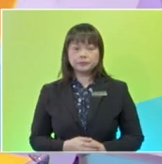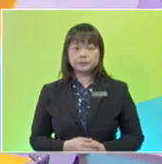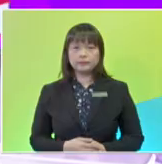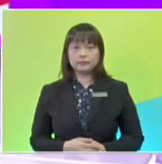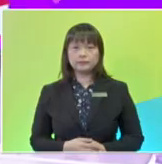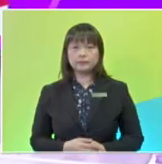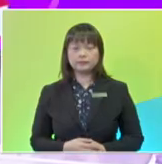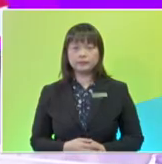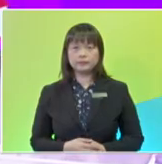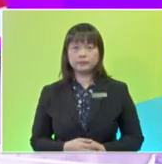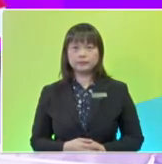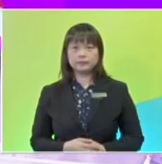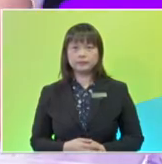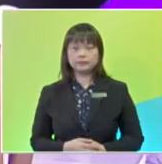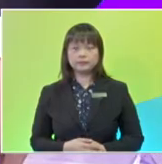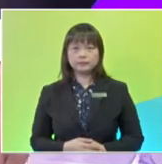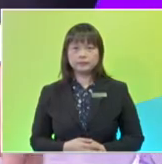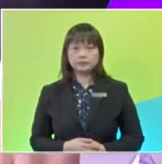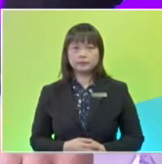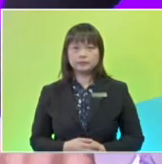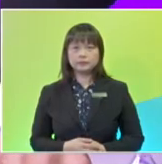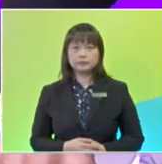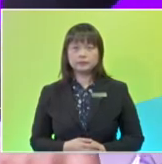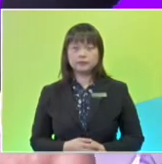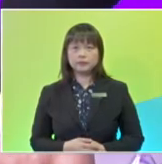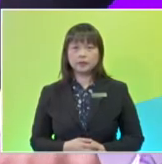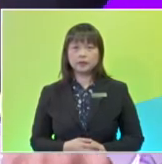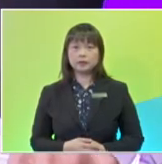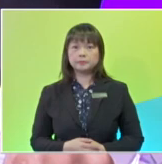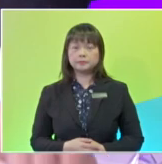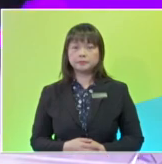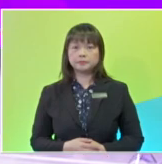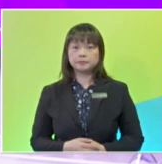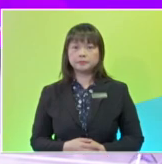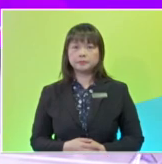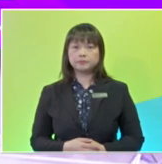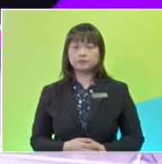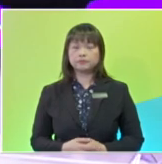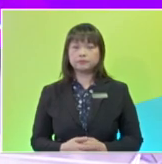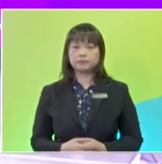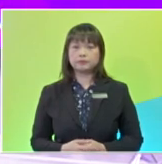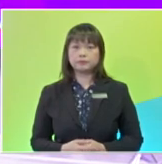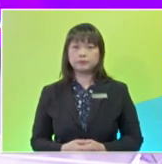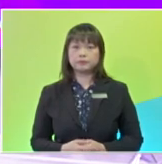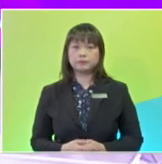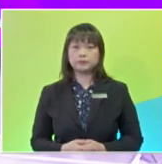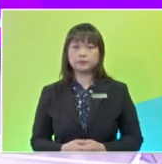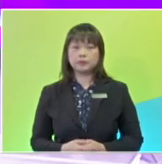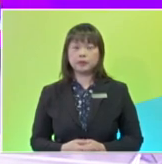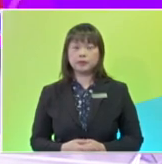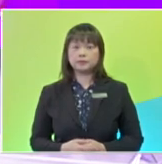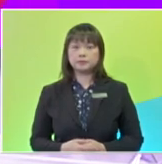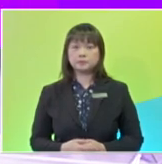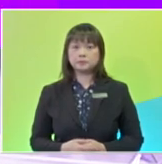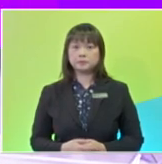for us to identify the shape, right? Yes, it is of both the berries and the dates, so it's easier for us to hand pick.